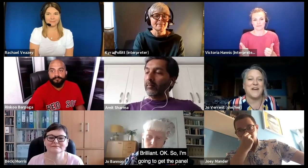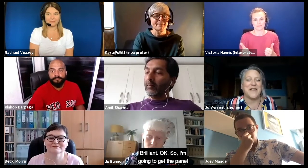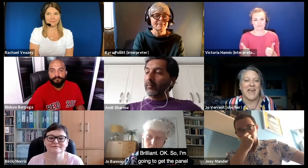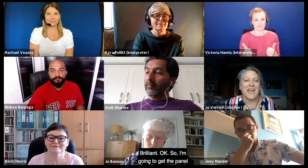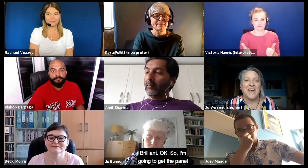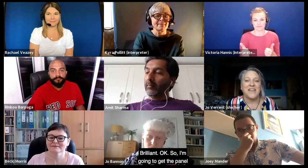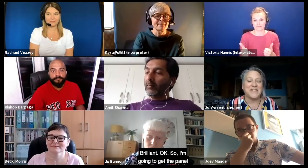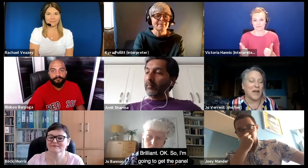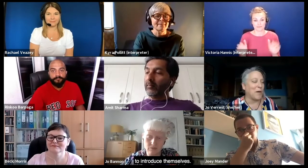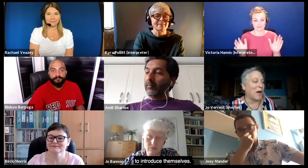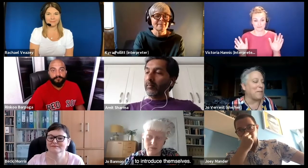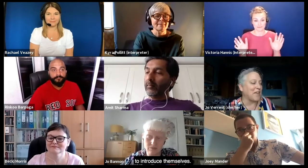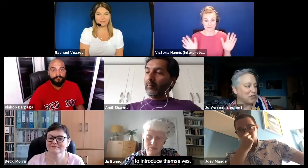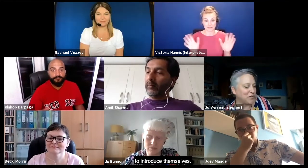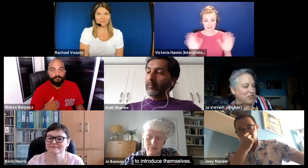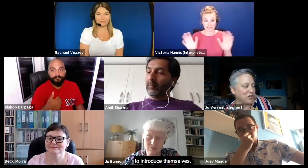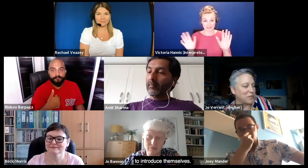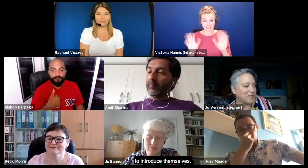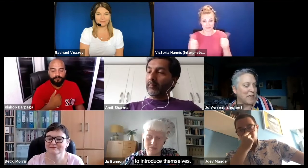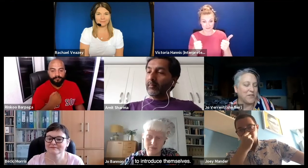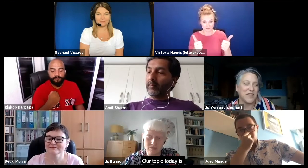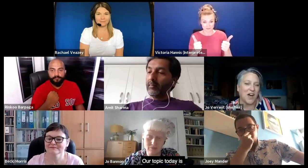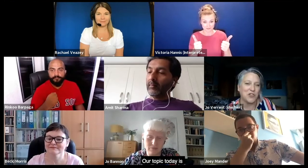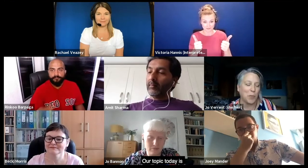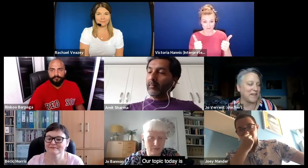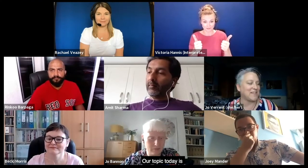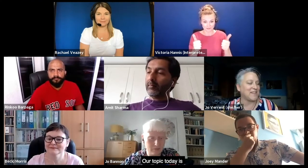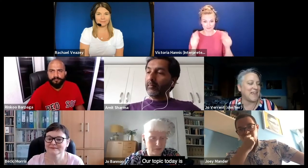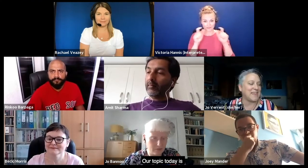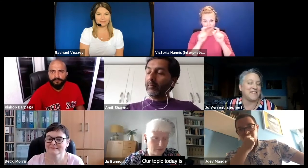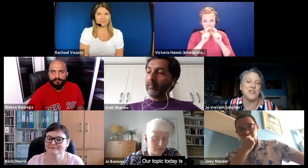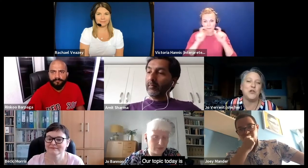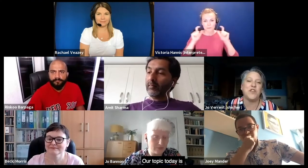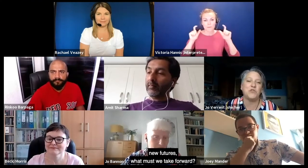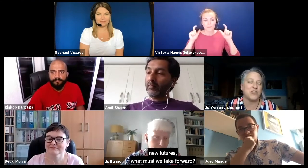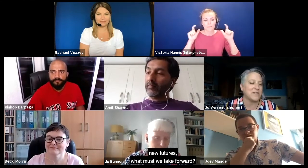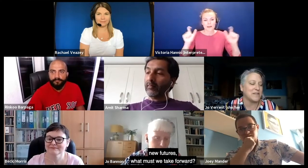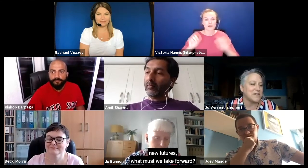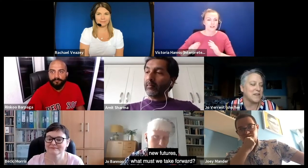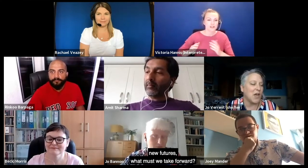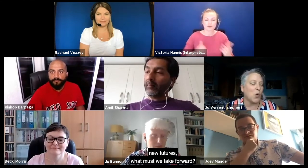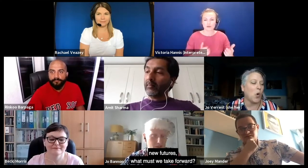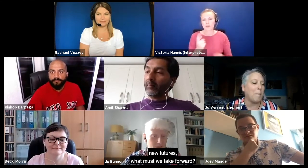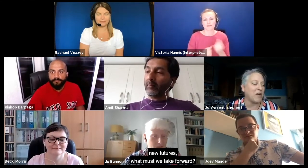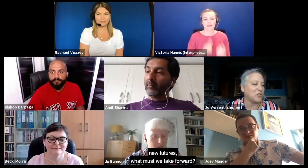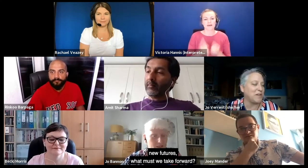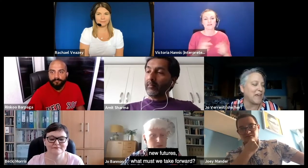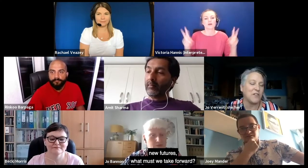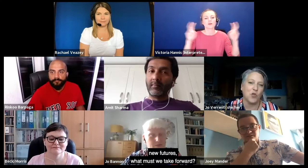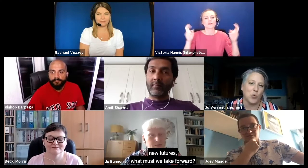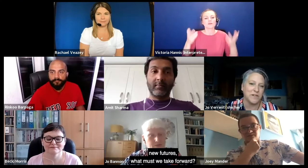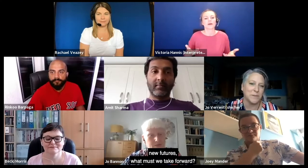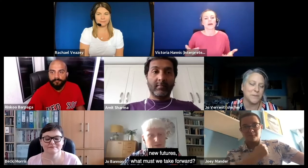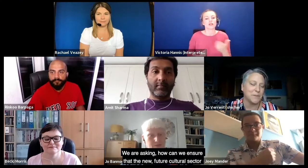Brilliant. Okay, so I'm going to get the panel to introduce themselves. Our topic today is new futures. What must we